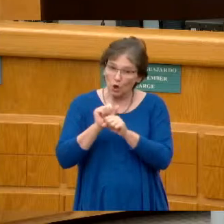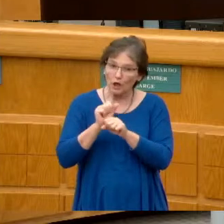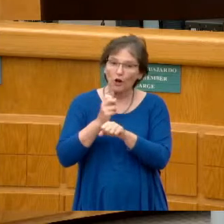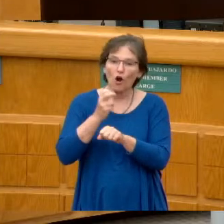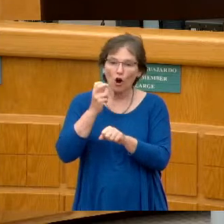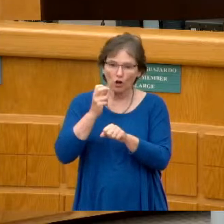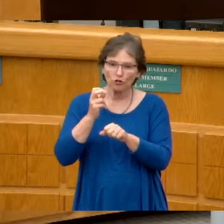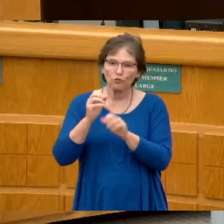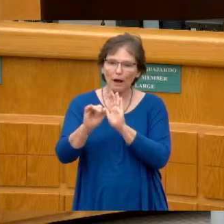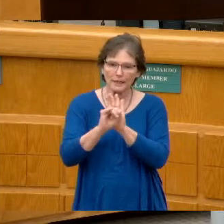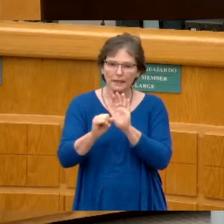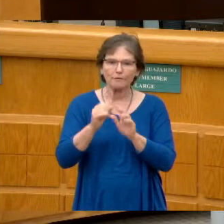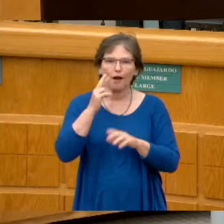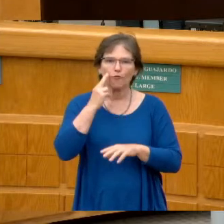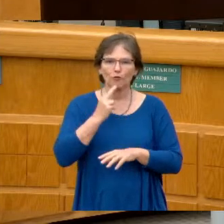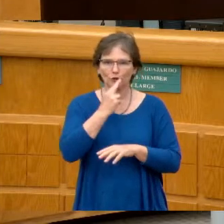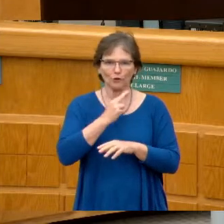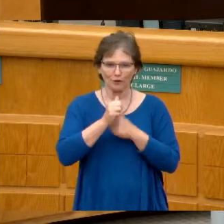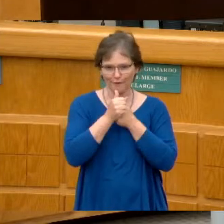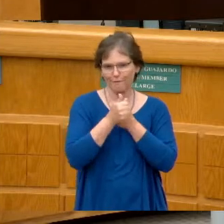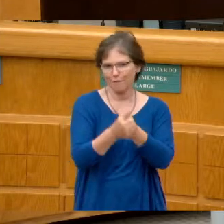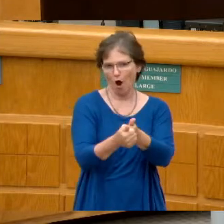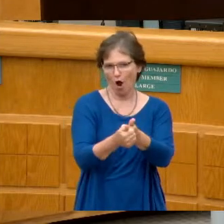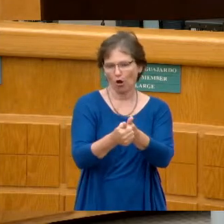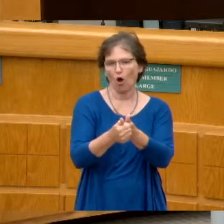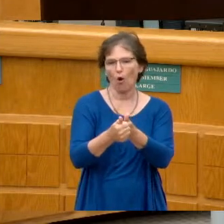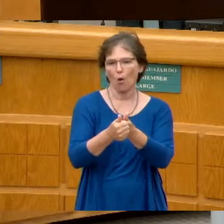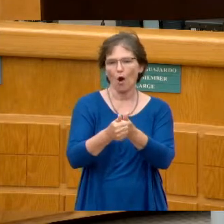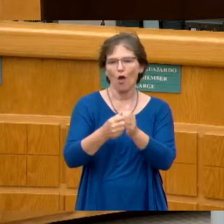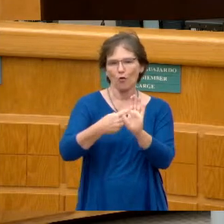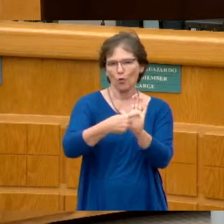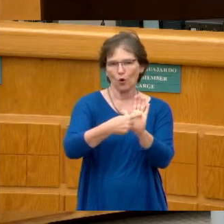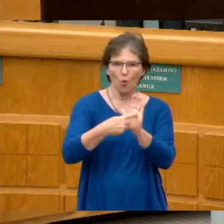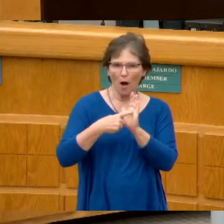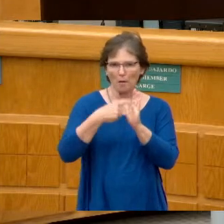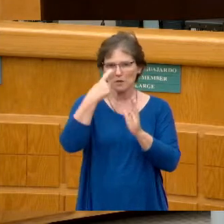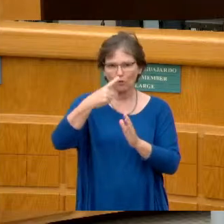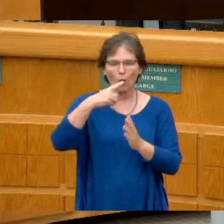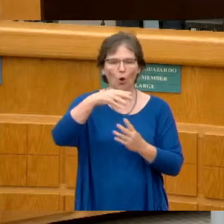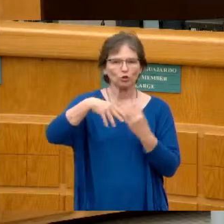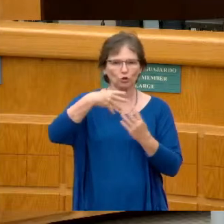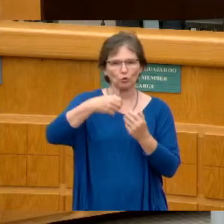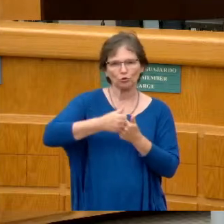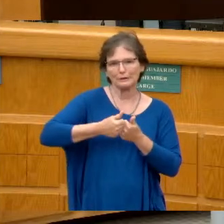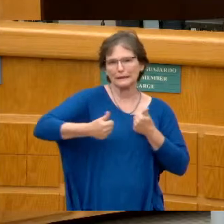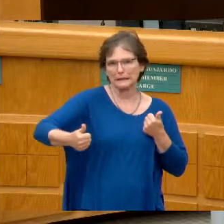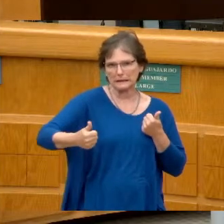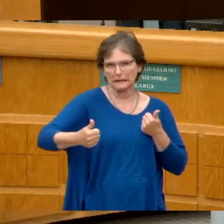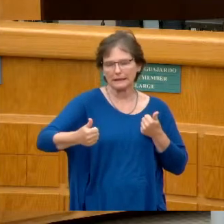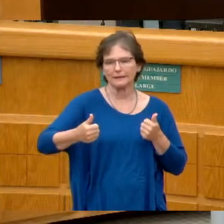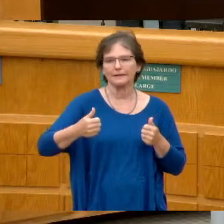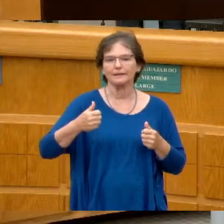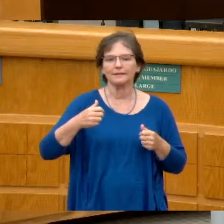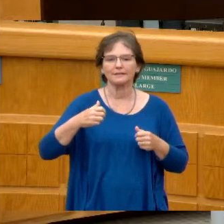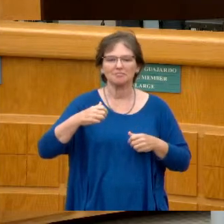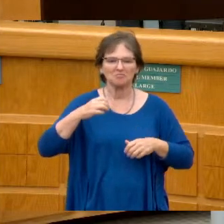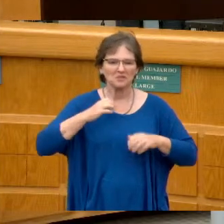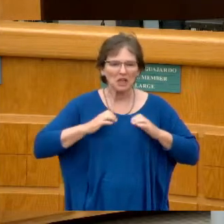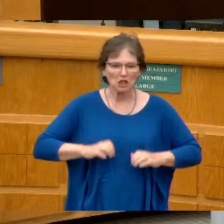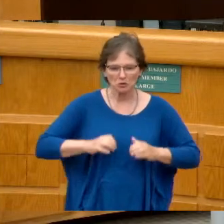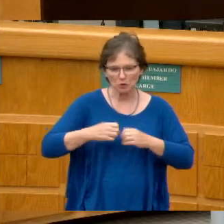that you're not in compliance. It means that we have not necessarily gotten around to doing the inspection to your restaurant.